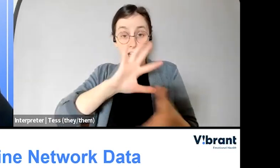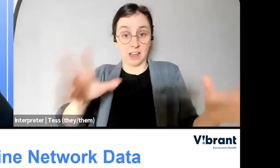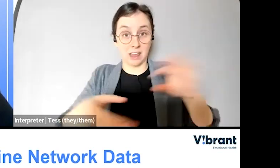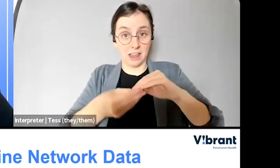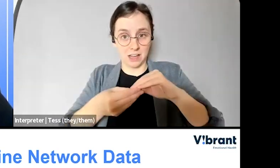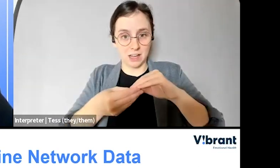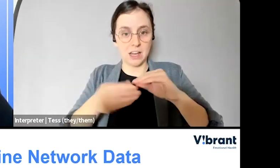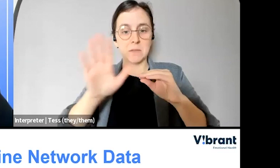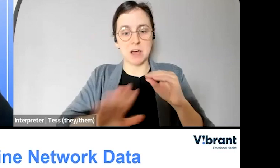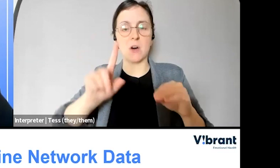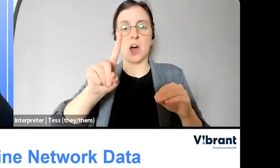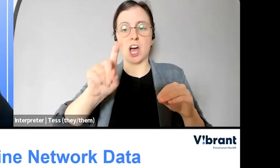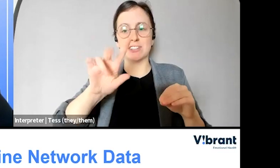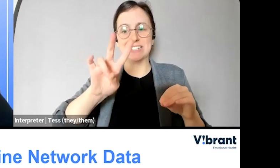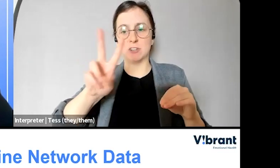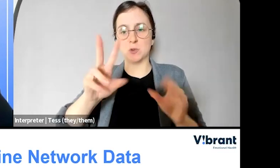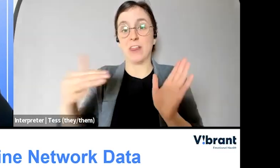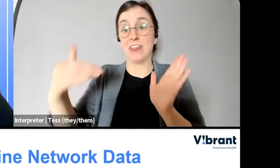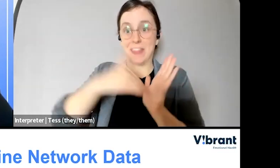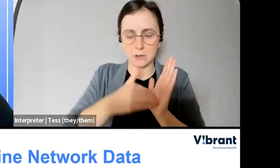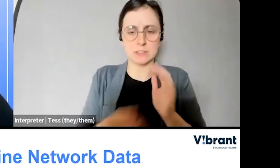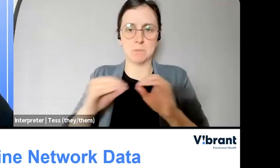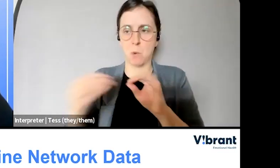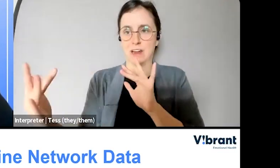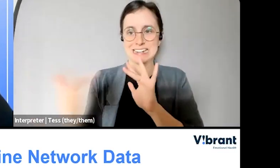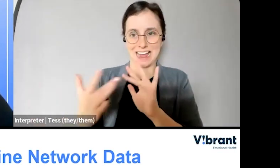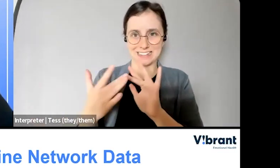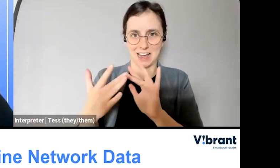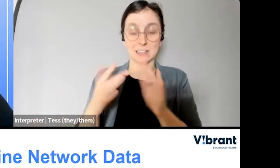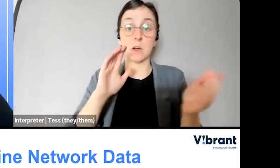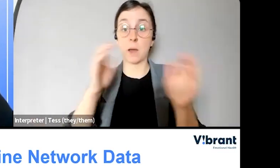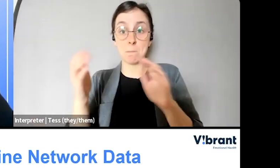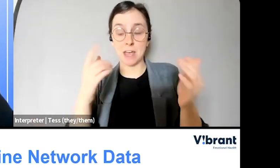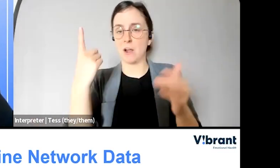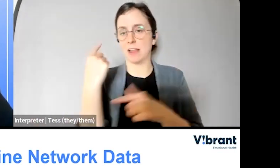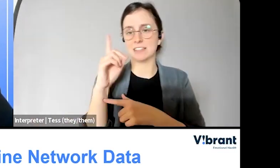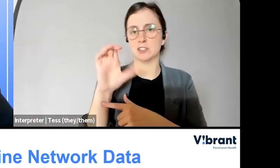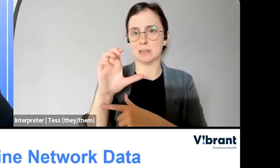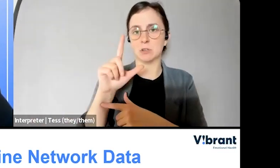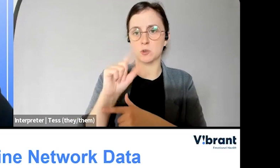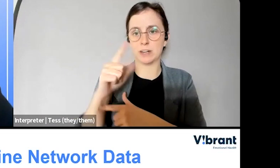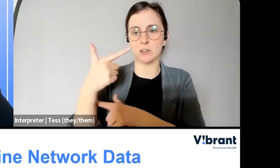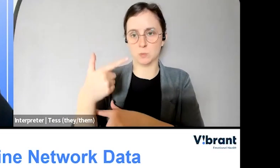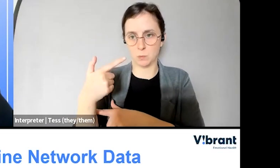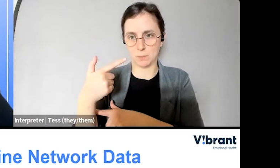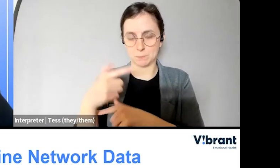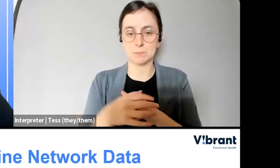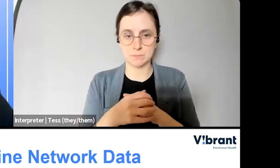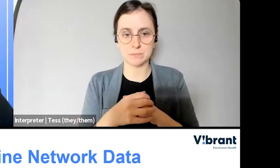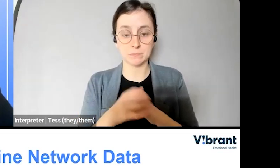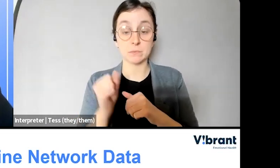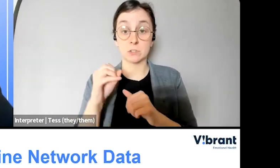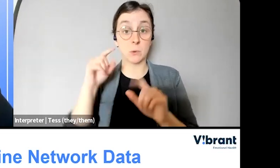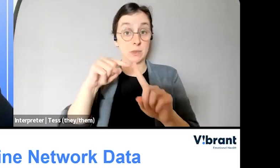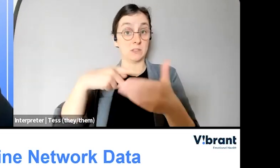more contacts to the Lifeline compared to December 2021. And so this